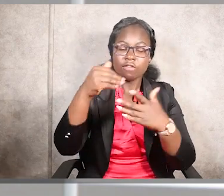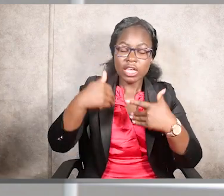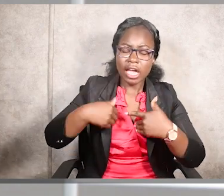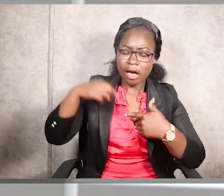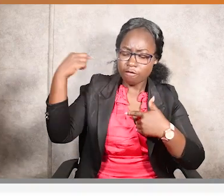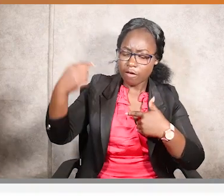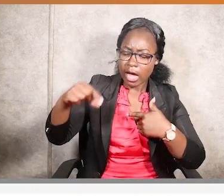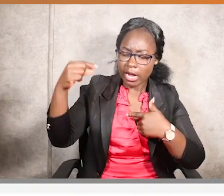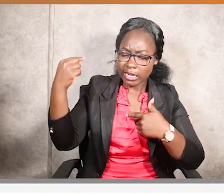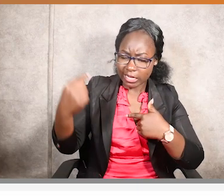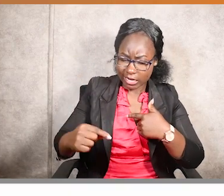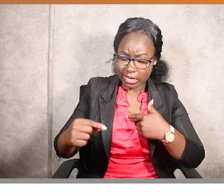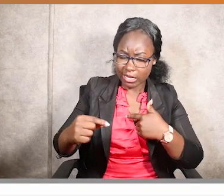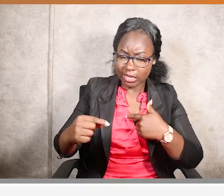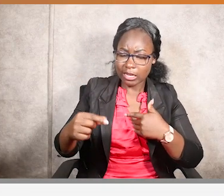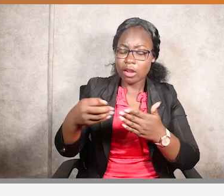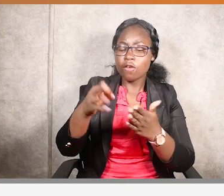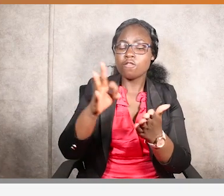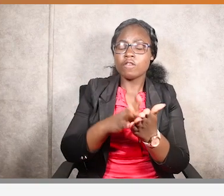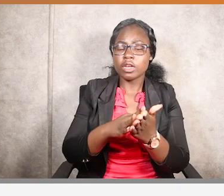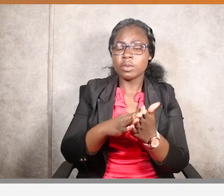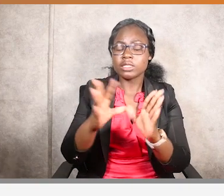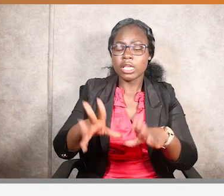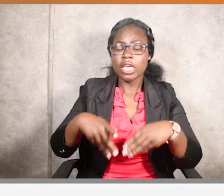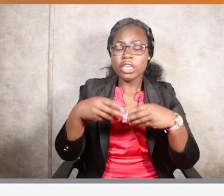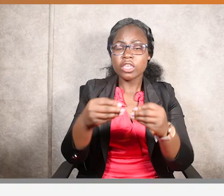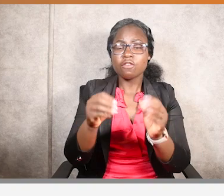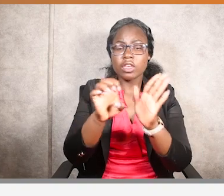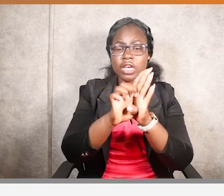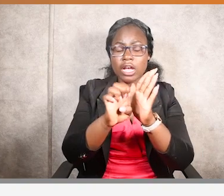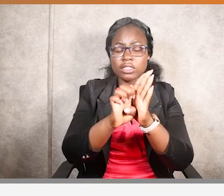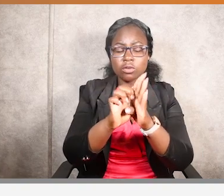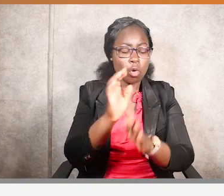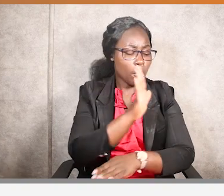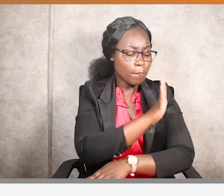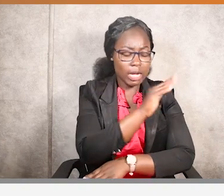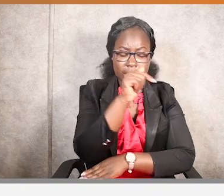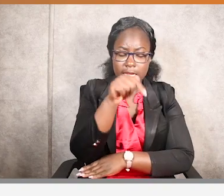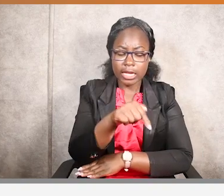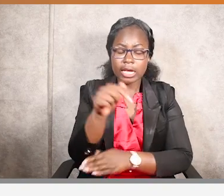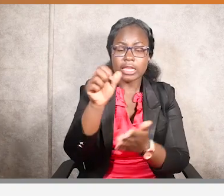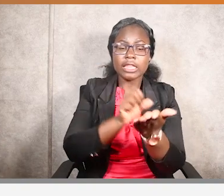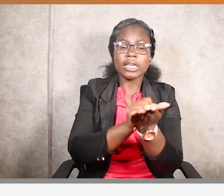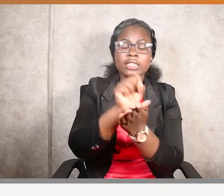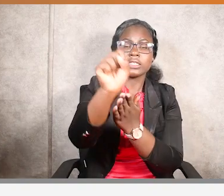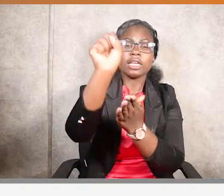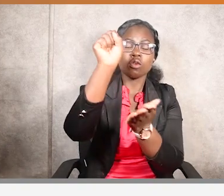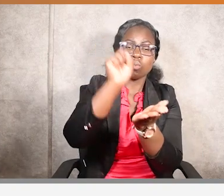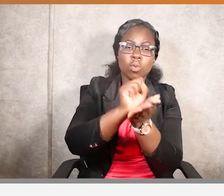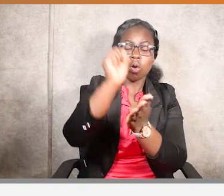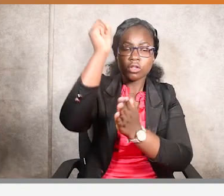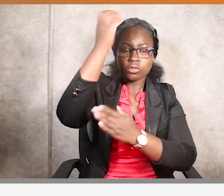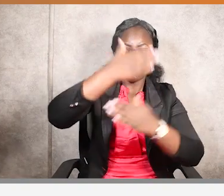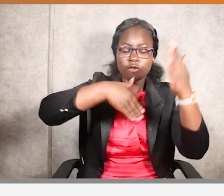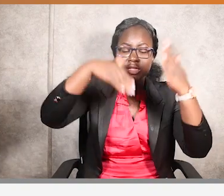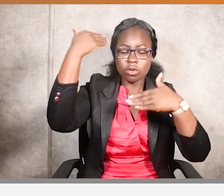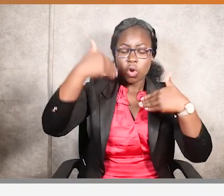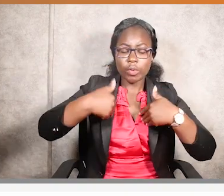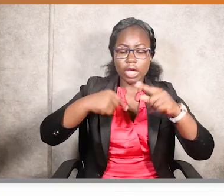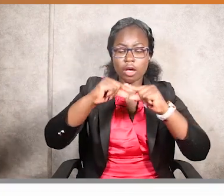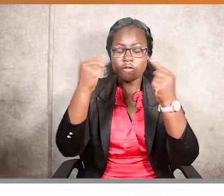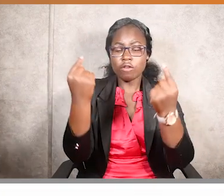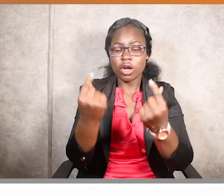aspect. And to give you an example, back here at St. Paul's, there was a group of students who